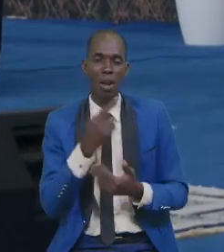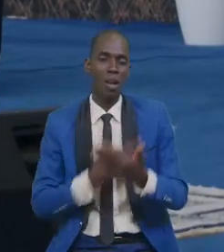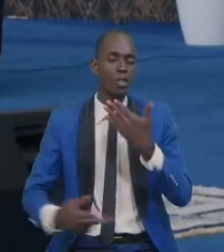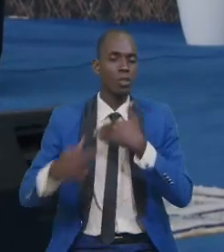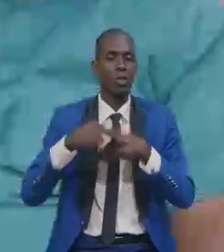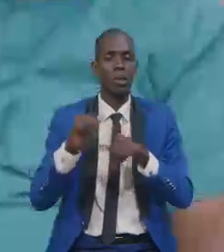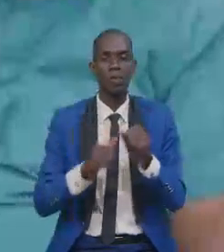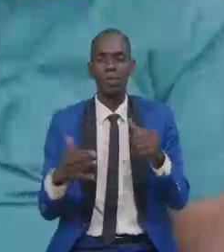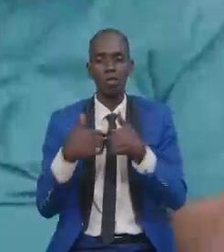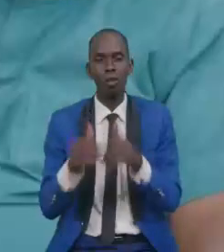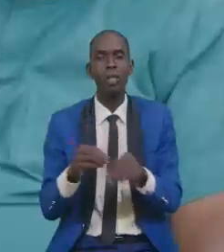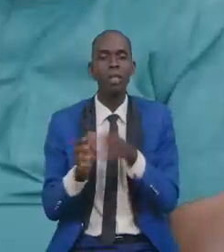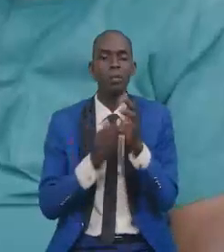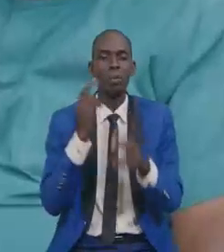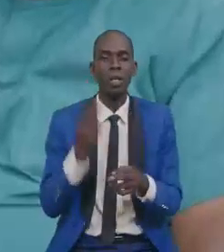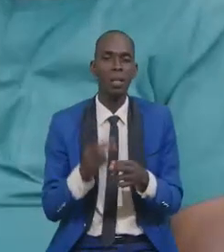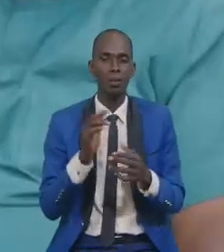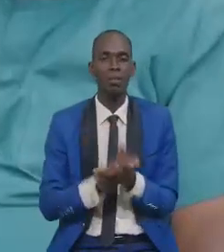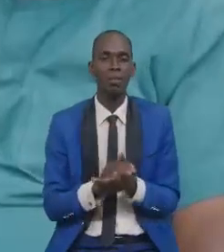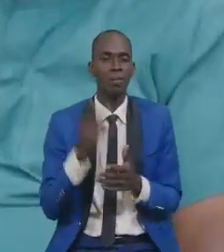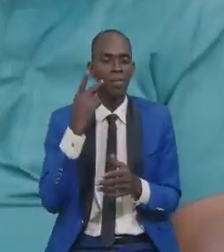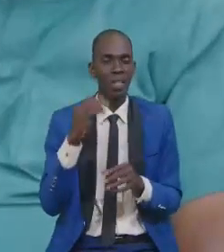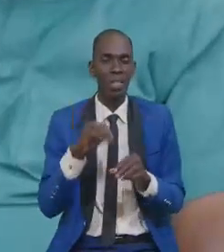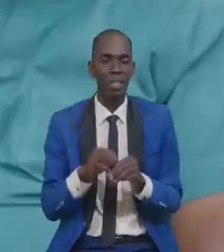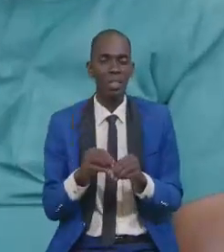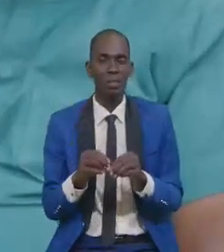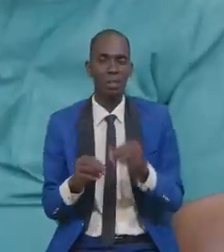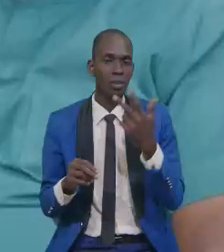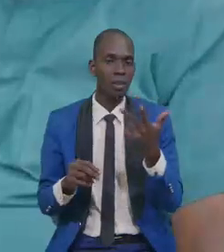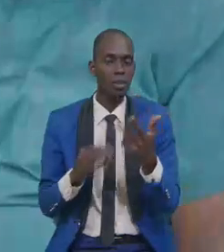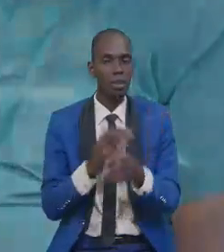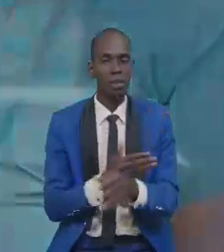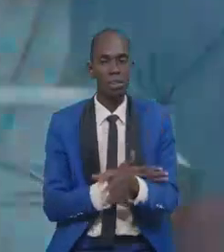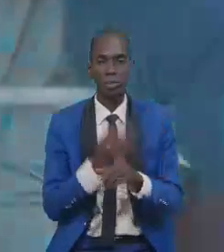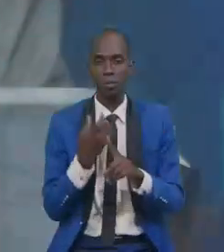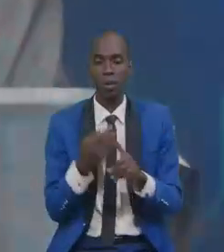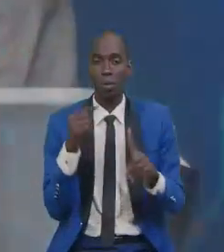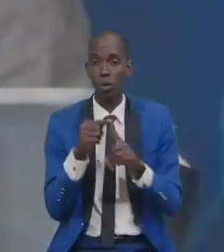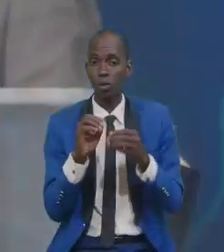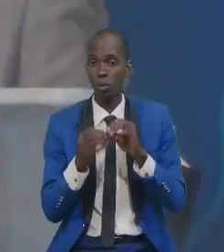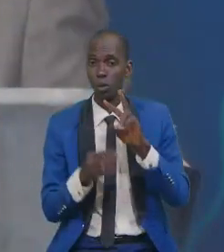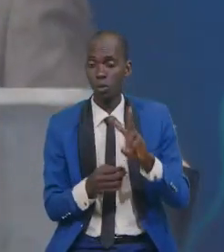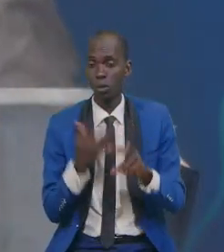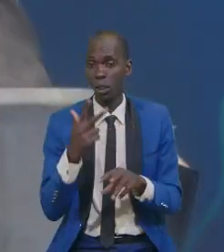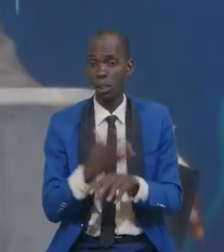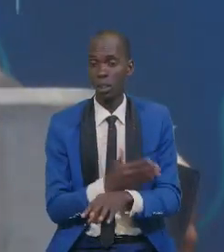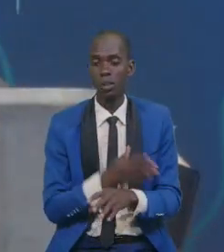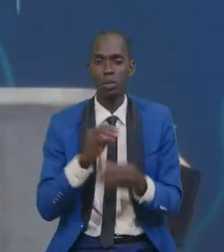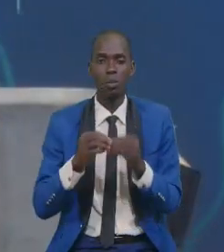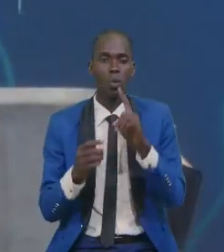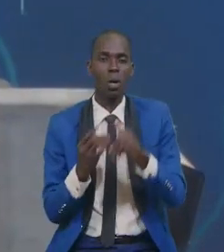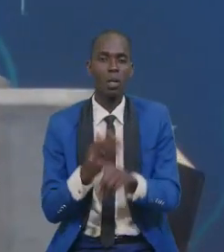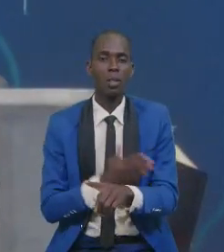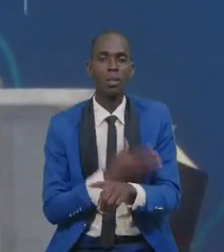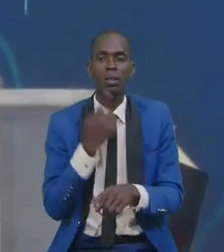in Jesus' name. We're looking at three things. Number one, we're looking at the promise